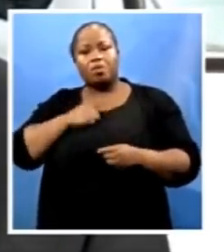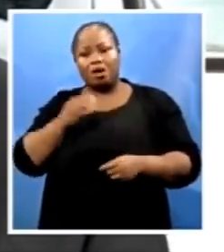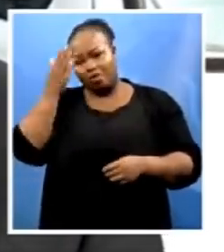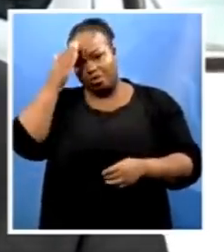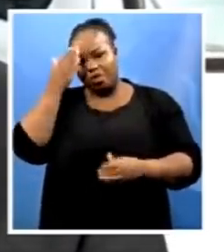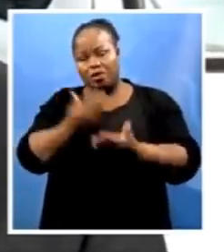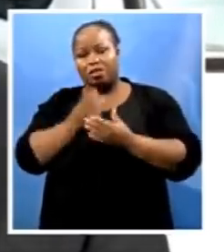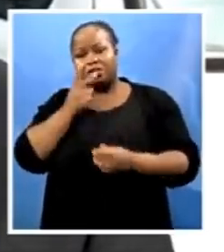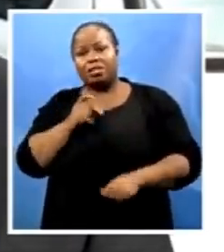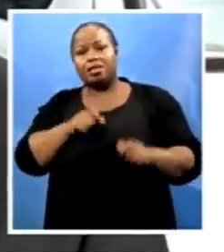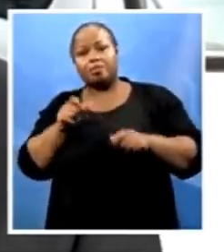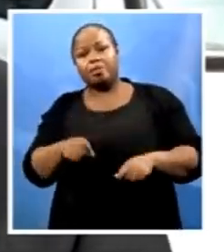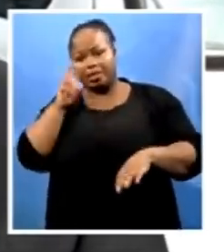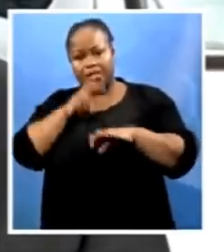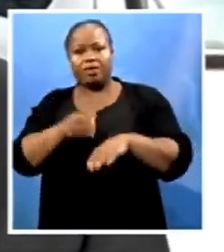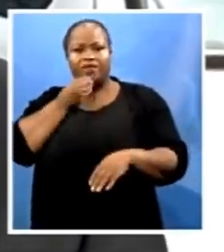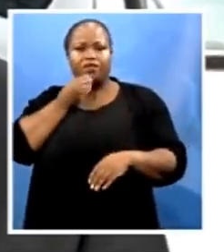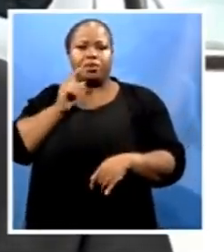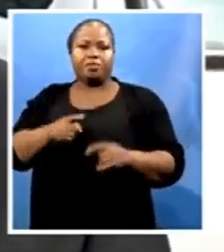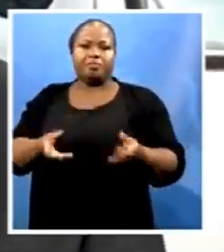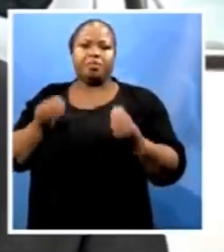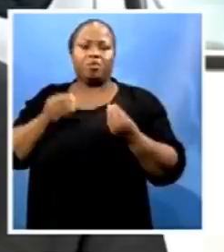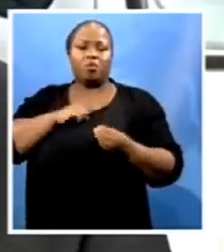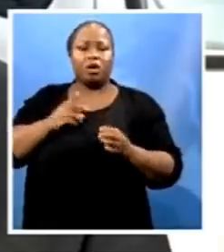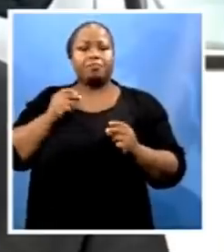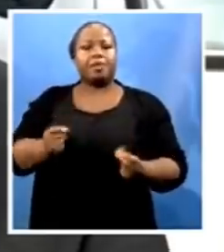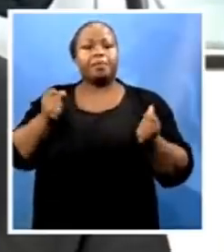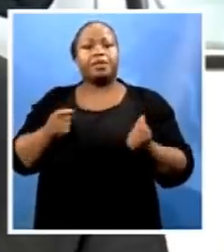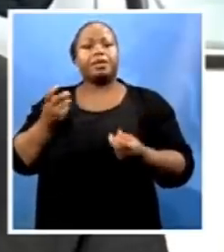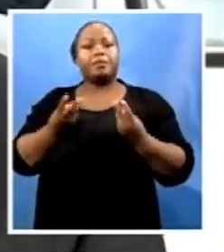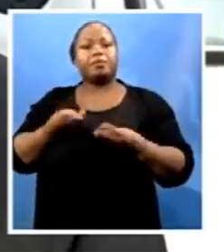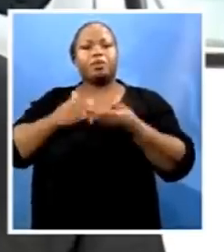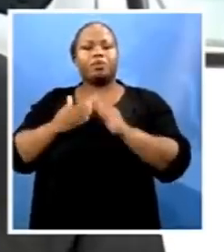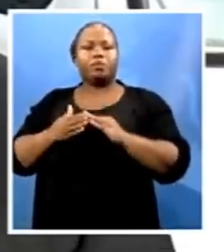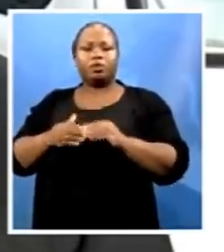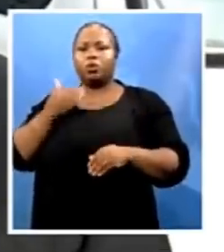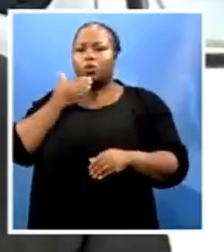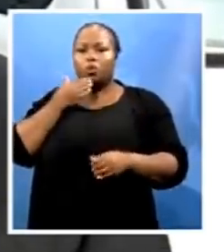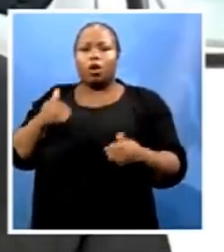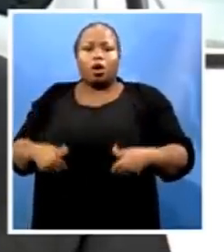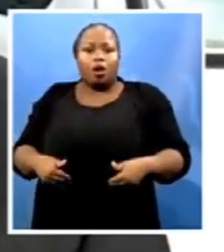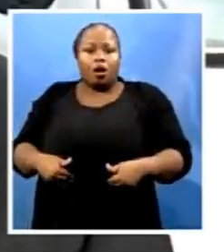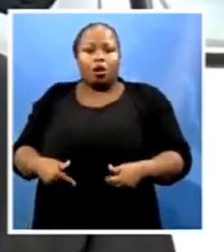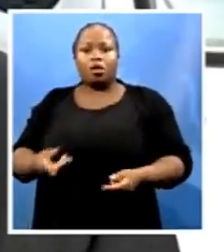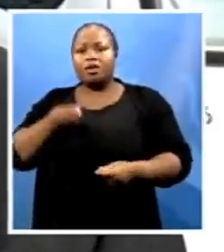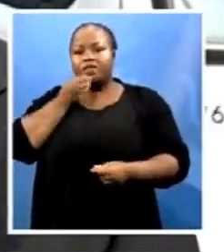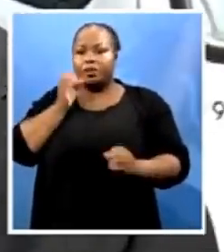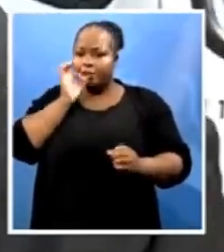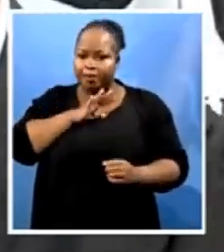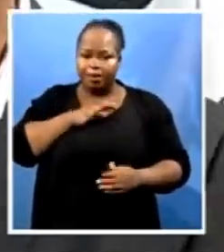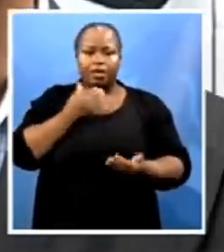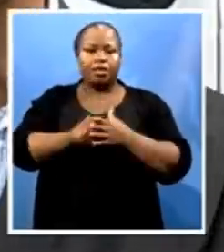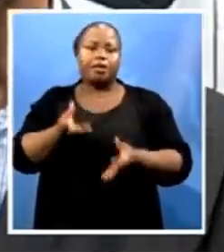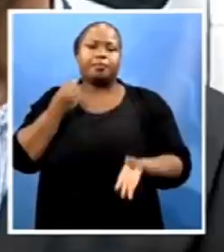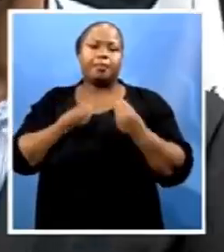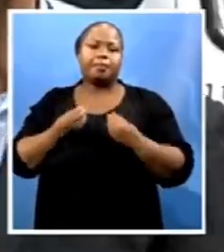that as quickly as possible, communities who are needy, households that are needy, receive food as speedily as possible. We are